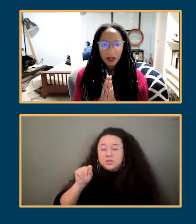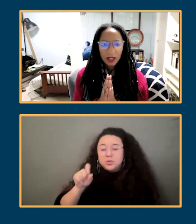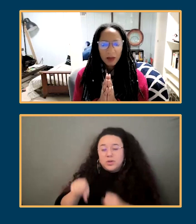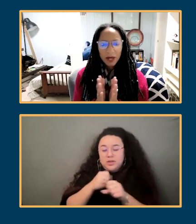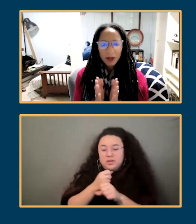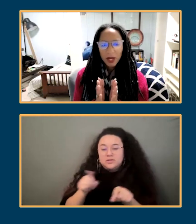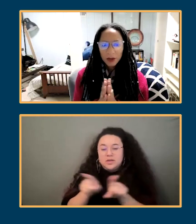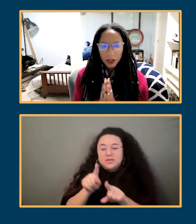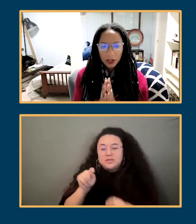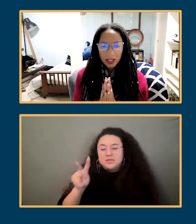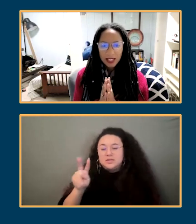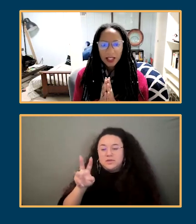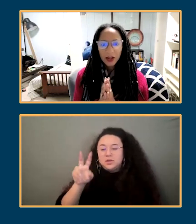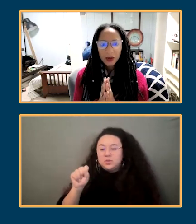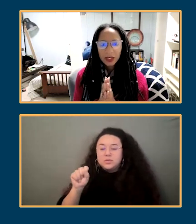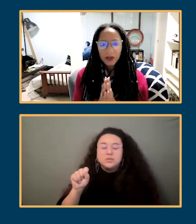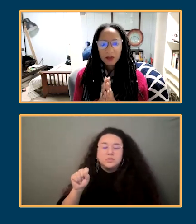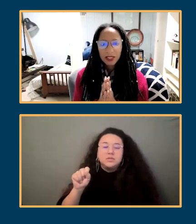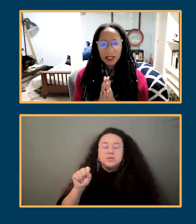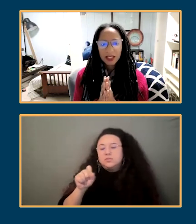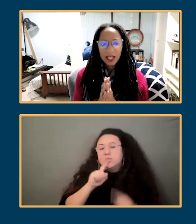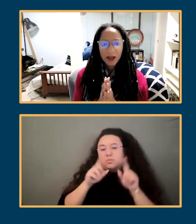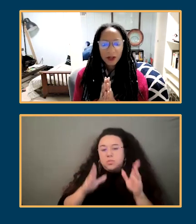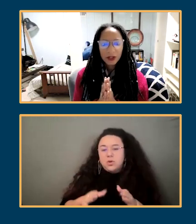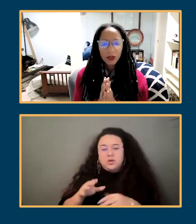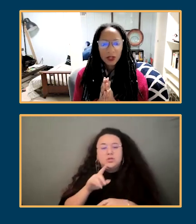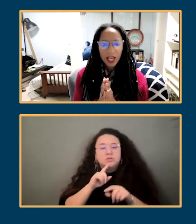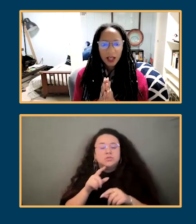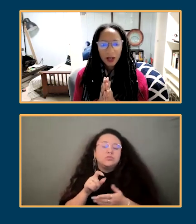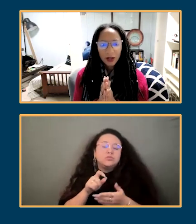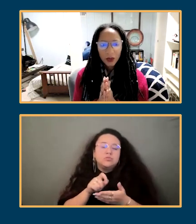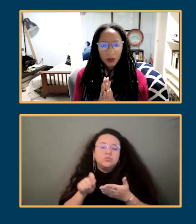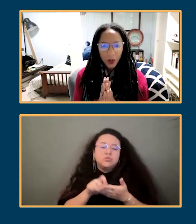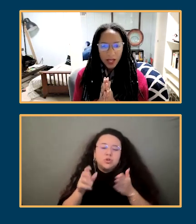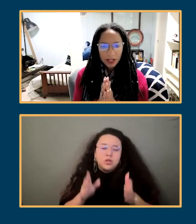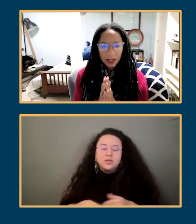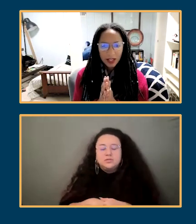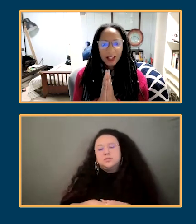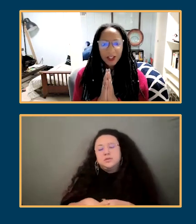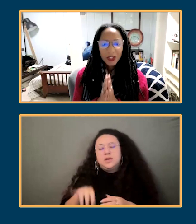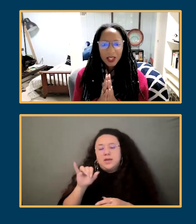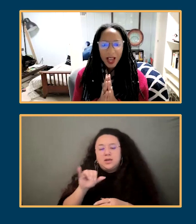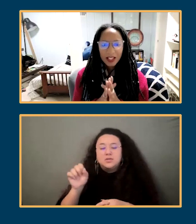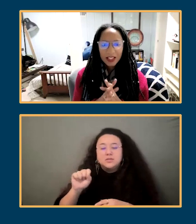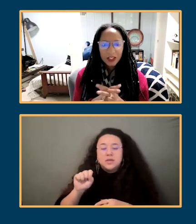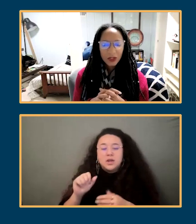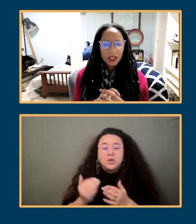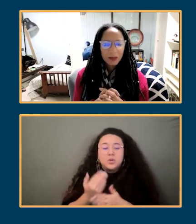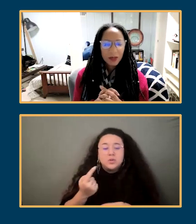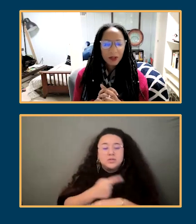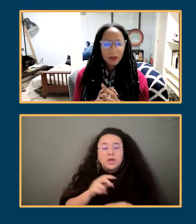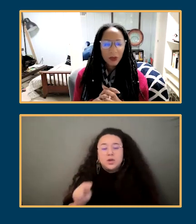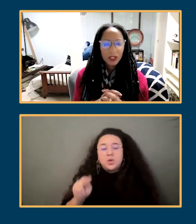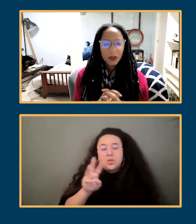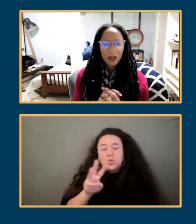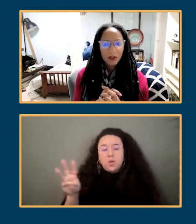news anchor, medical health journalist, and the host of NBC Seattle's New Day Northwest. She joined the Allen Institute